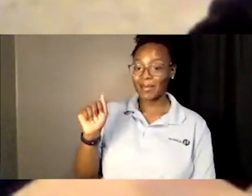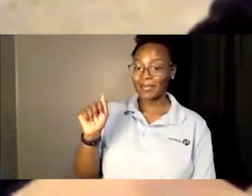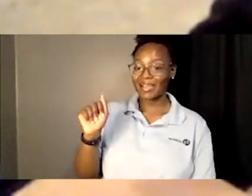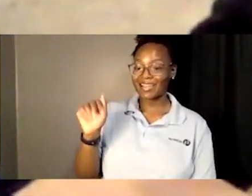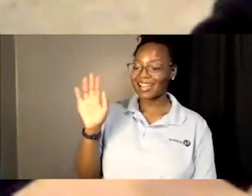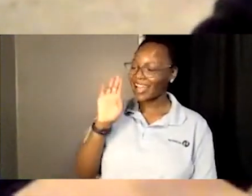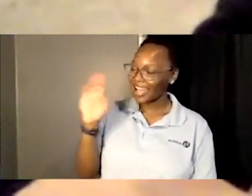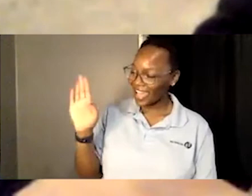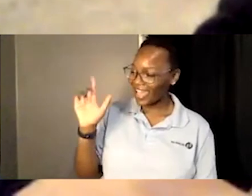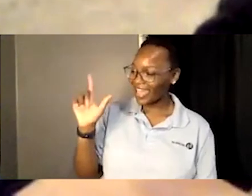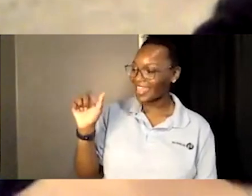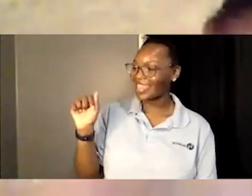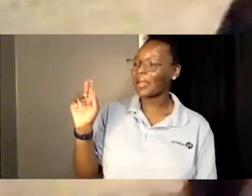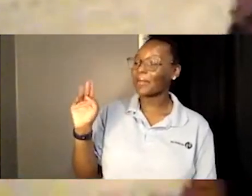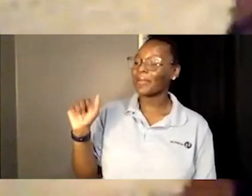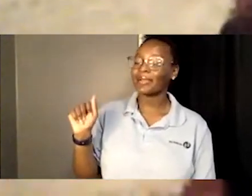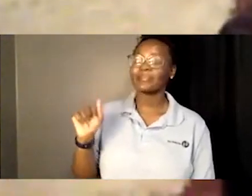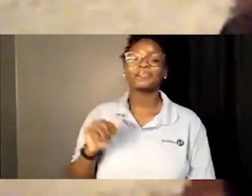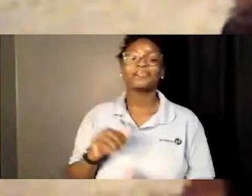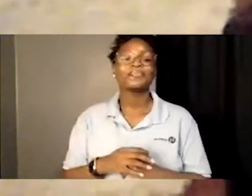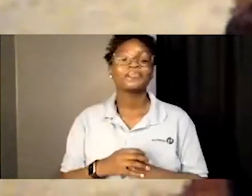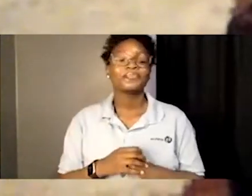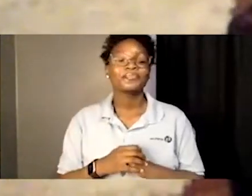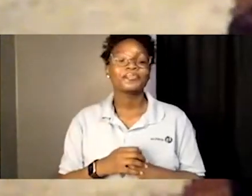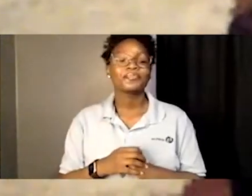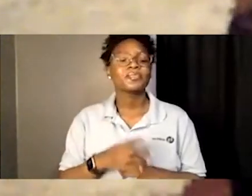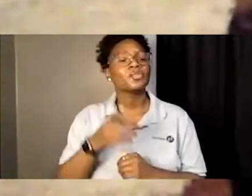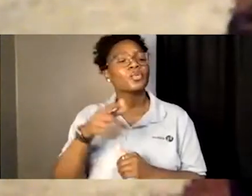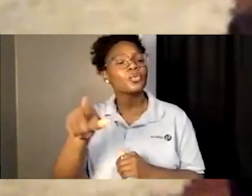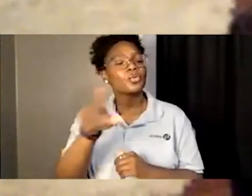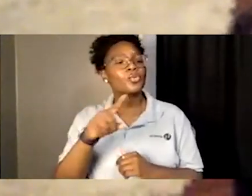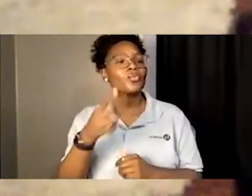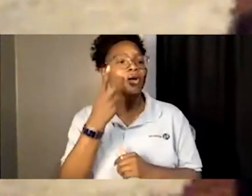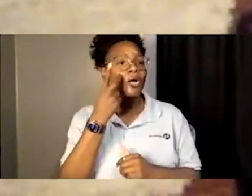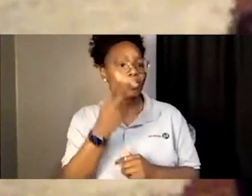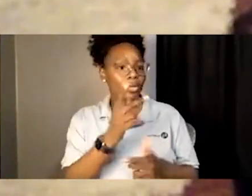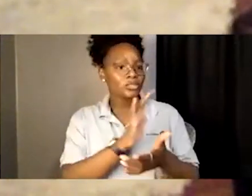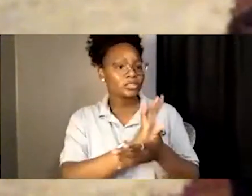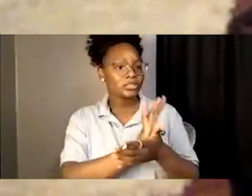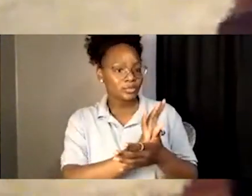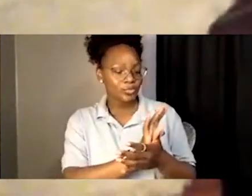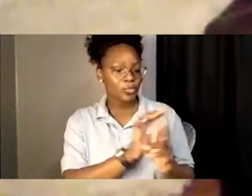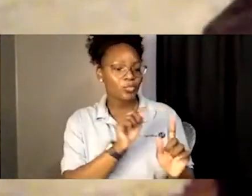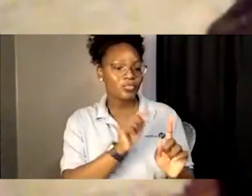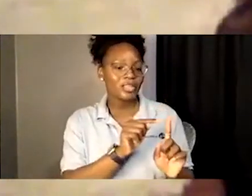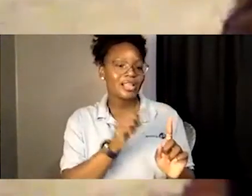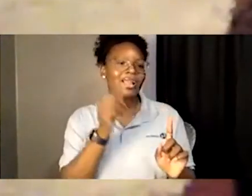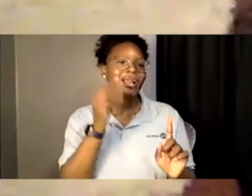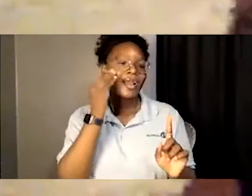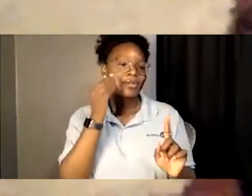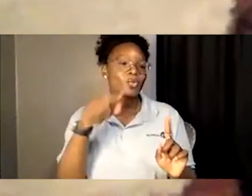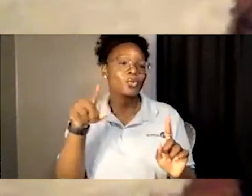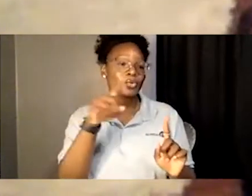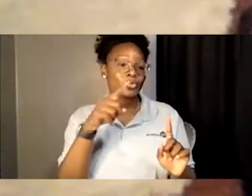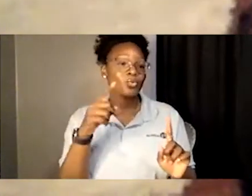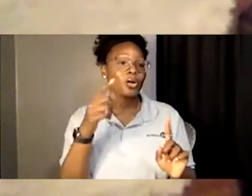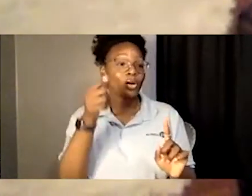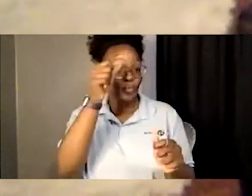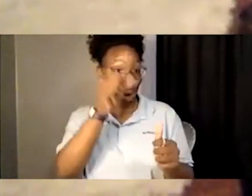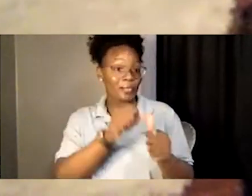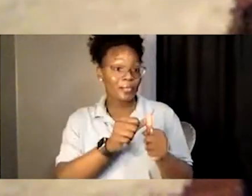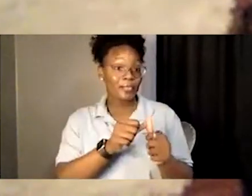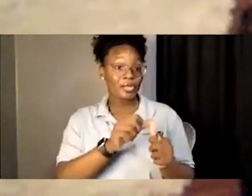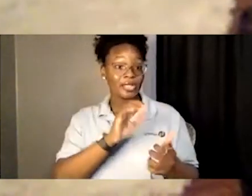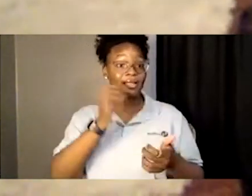And for those of you who have seen the documentary, you will no doubt recall the part where the Sisterhood Board